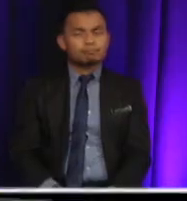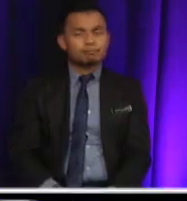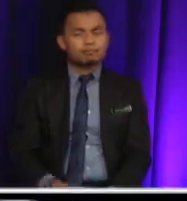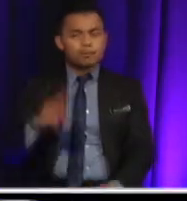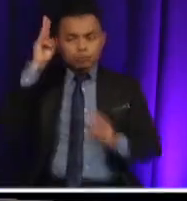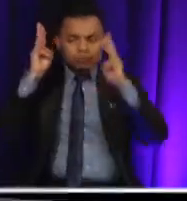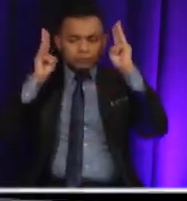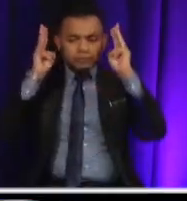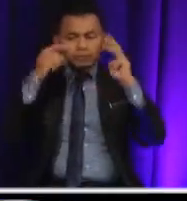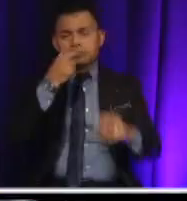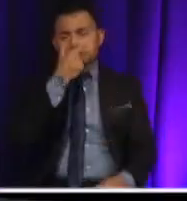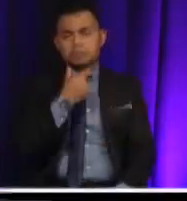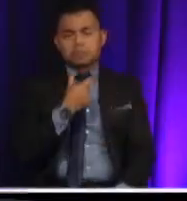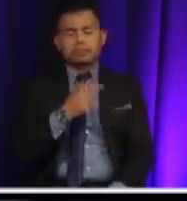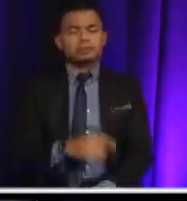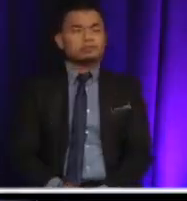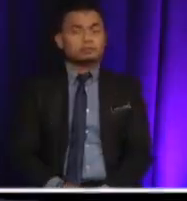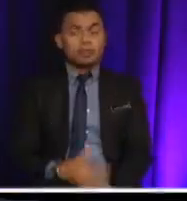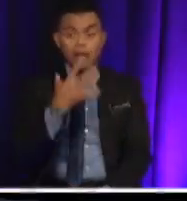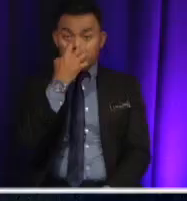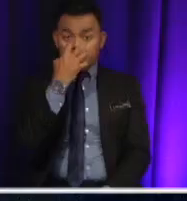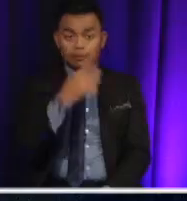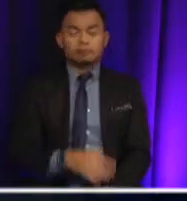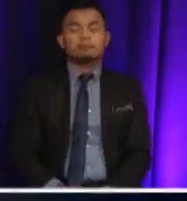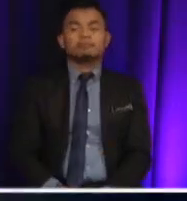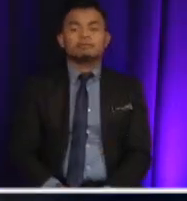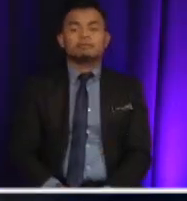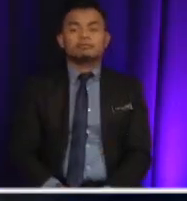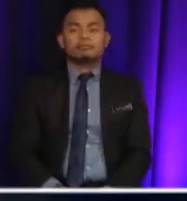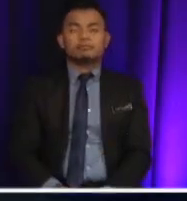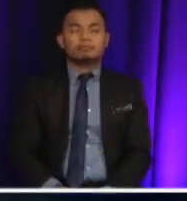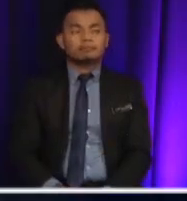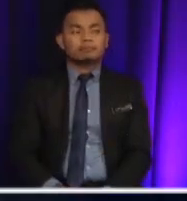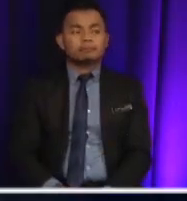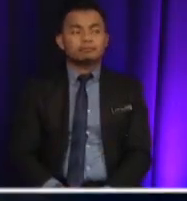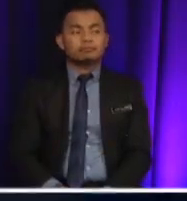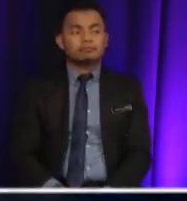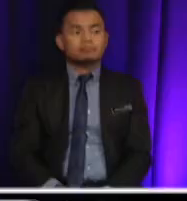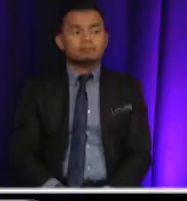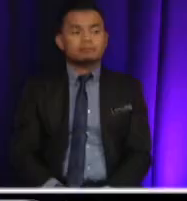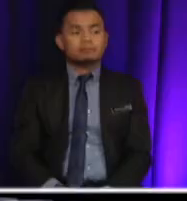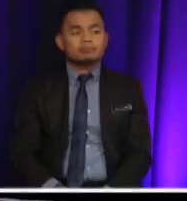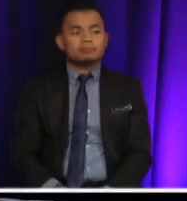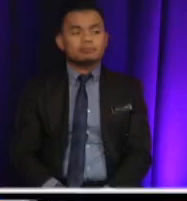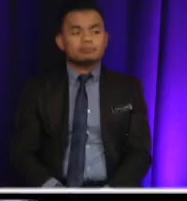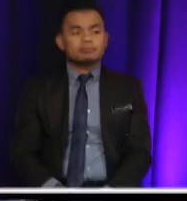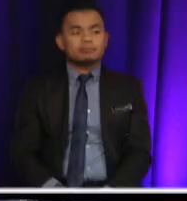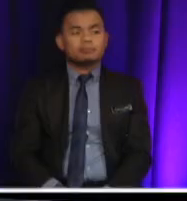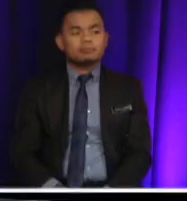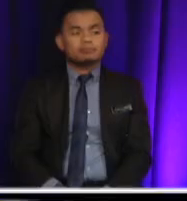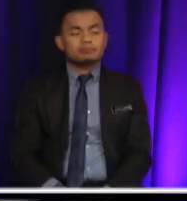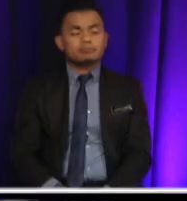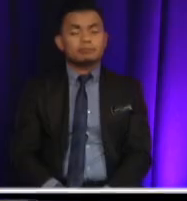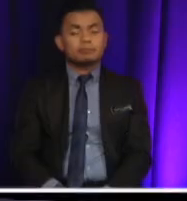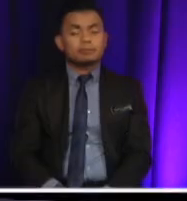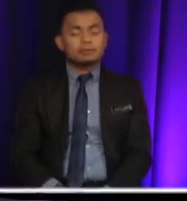sad emoji. All right. Angry. Look Okay. at the eyes. Yeah. Yes. And this is very